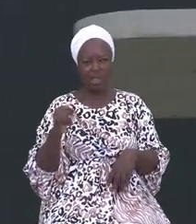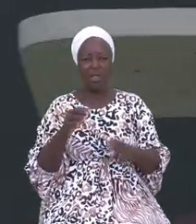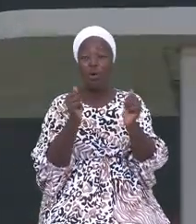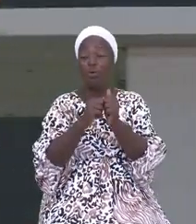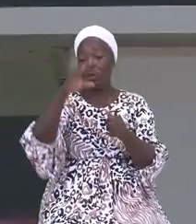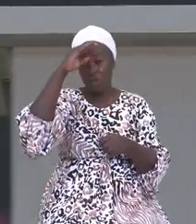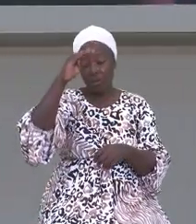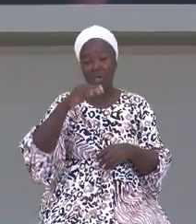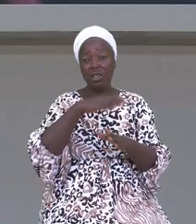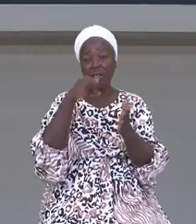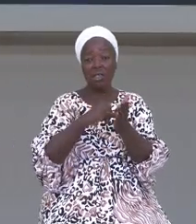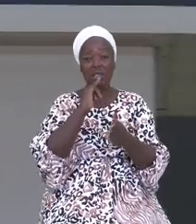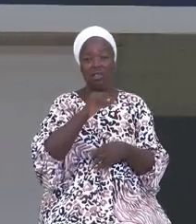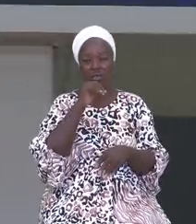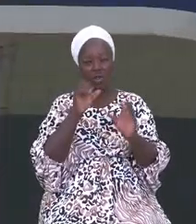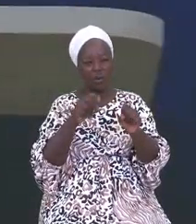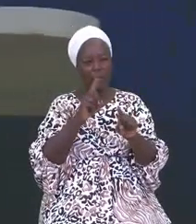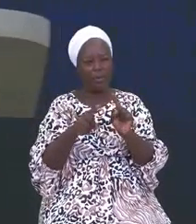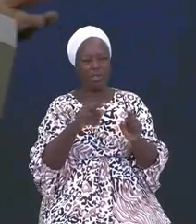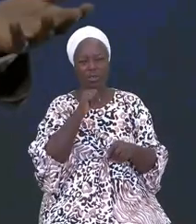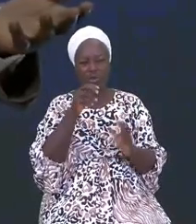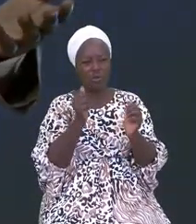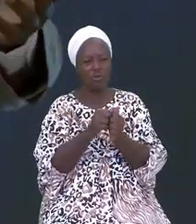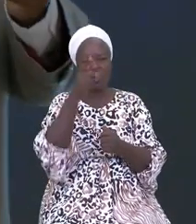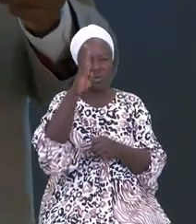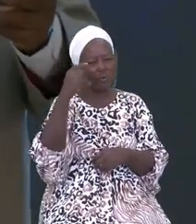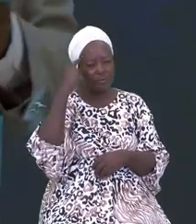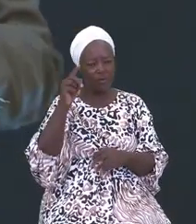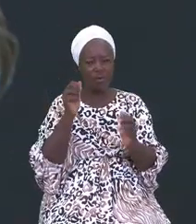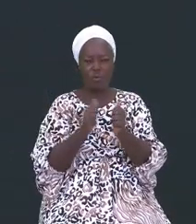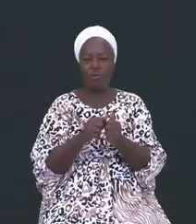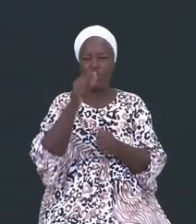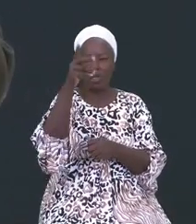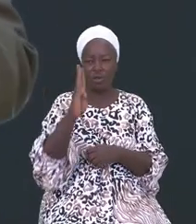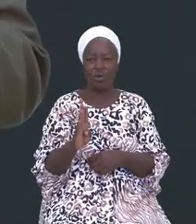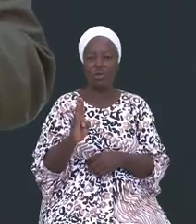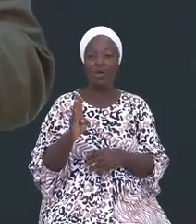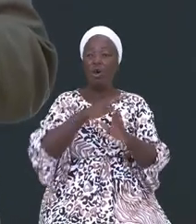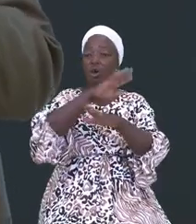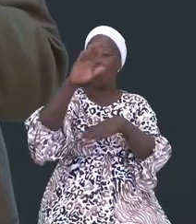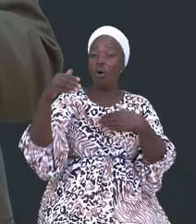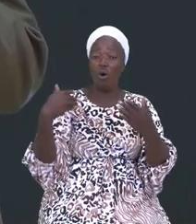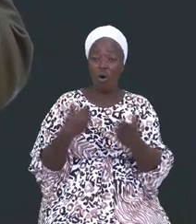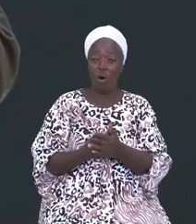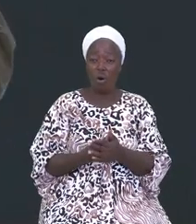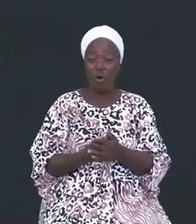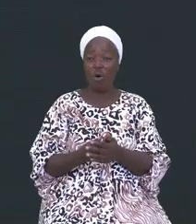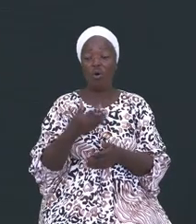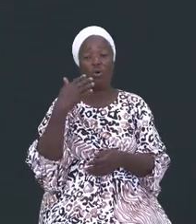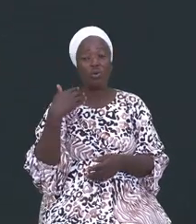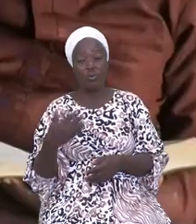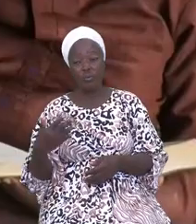is impossible, but not with God. For with God all